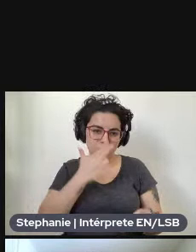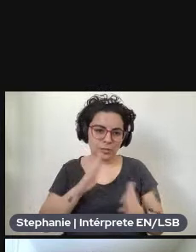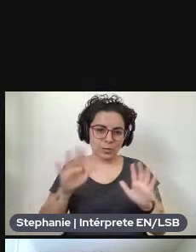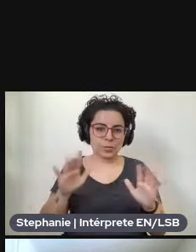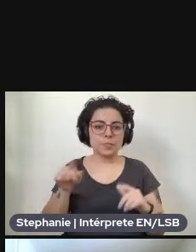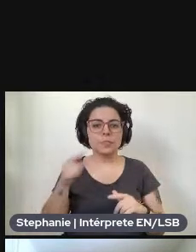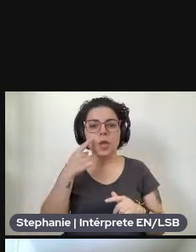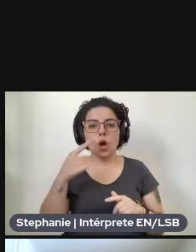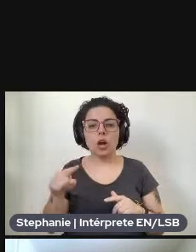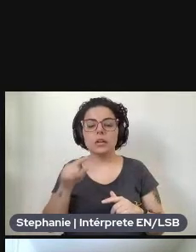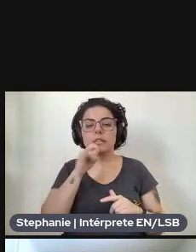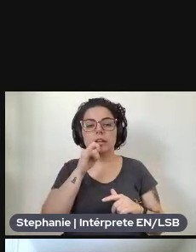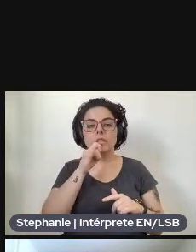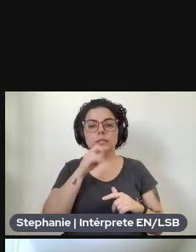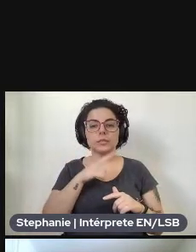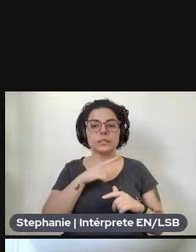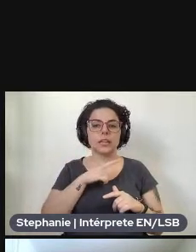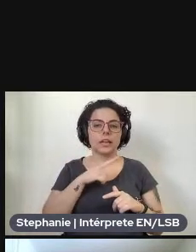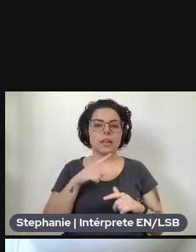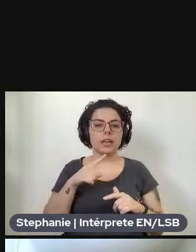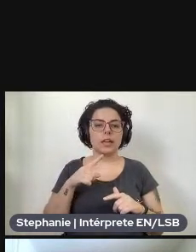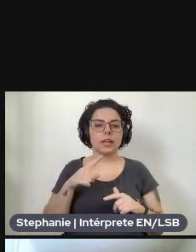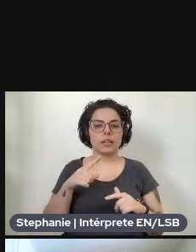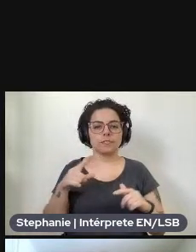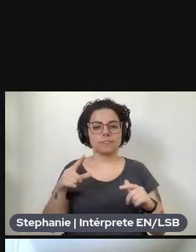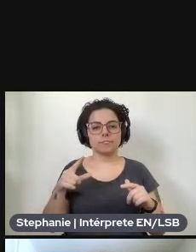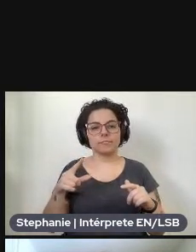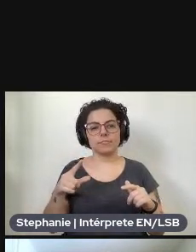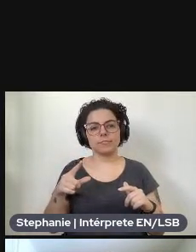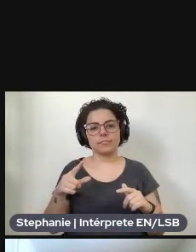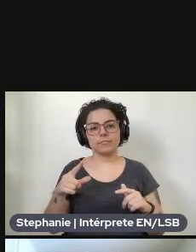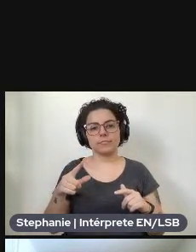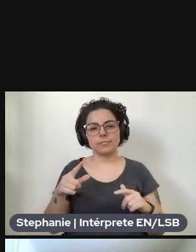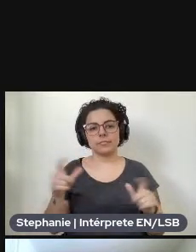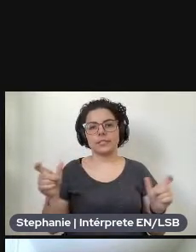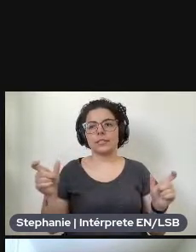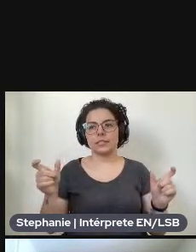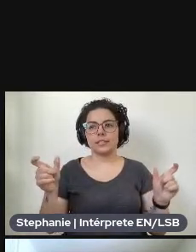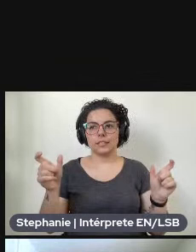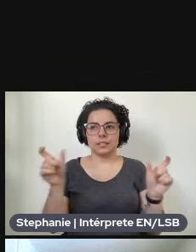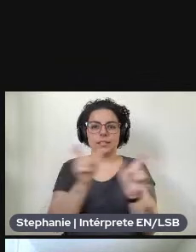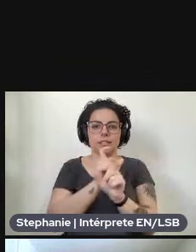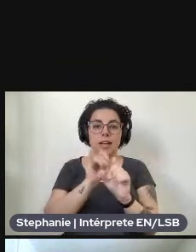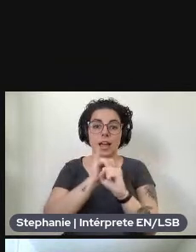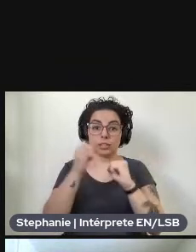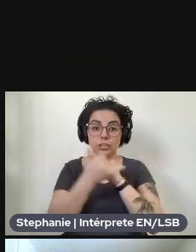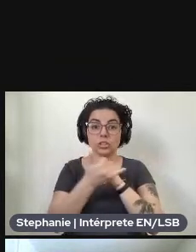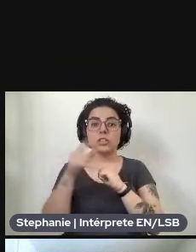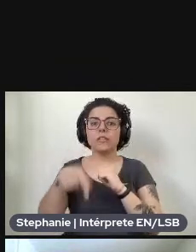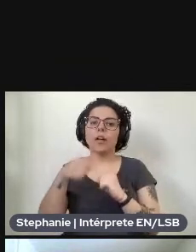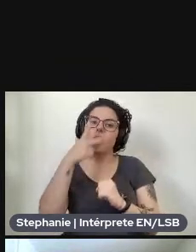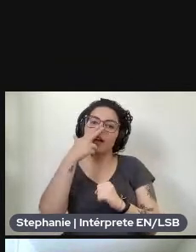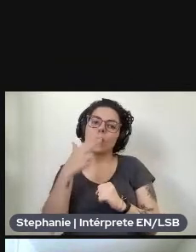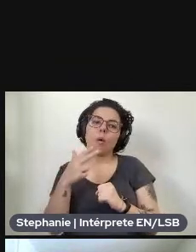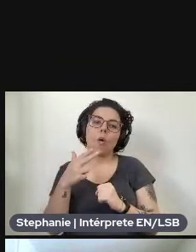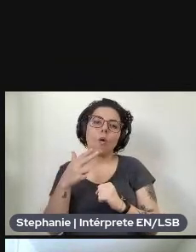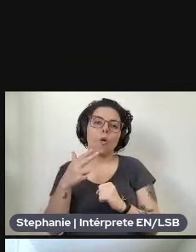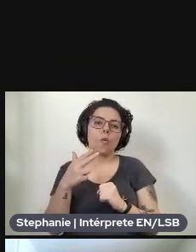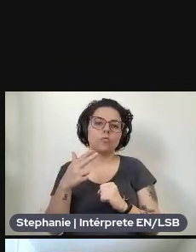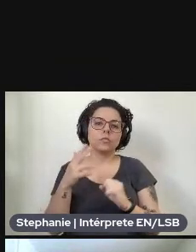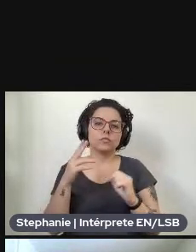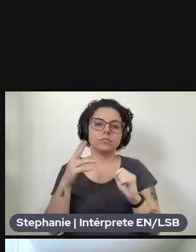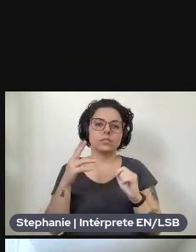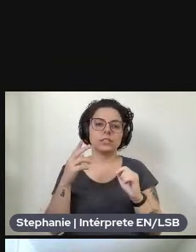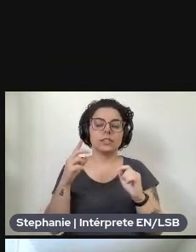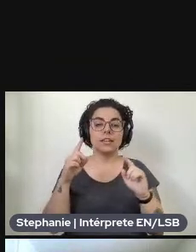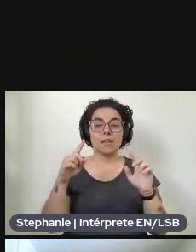the subject has the effect of vocalizing the subject. So we have a focus